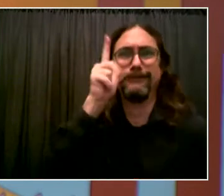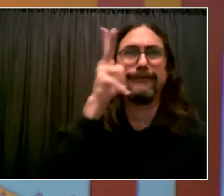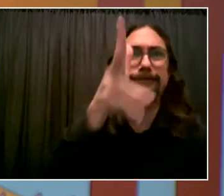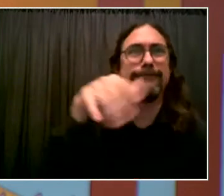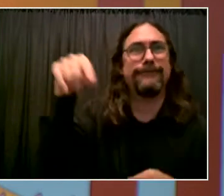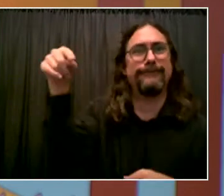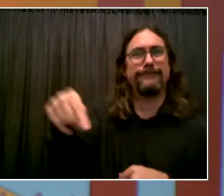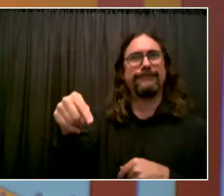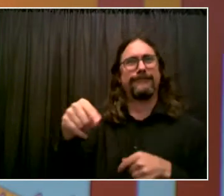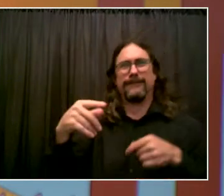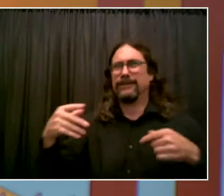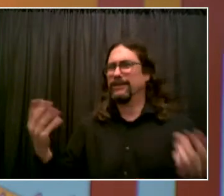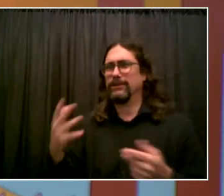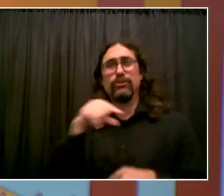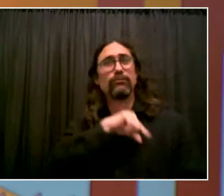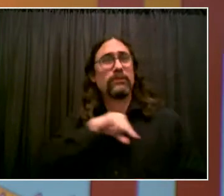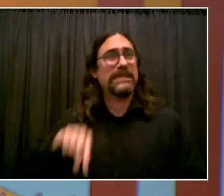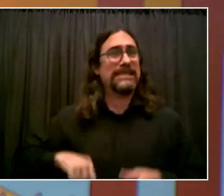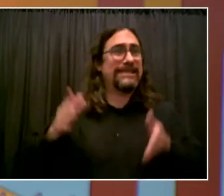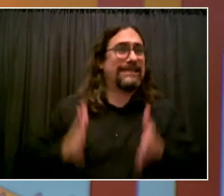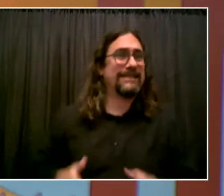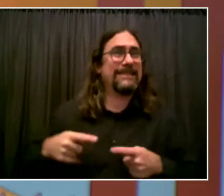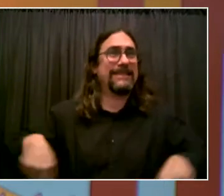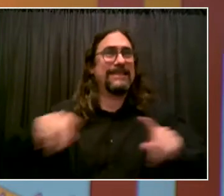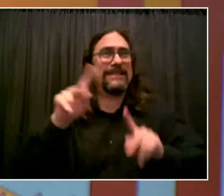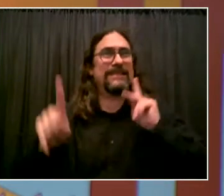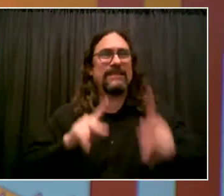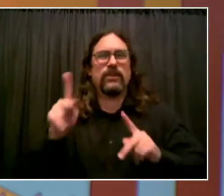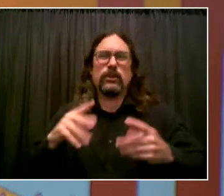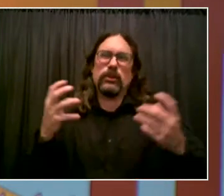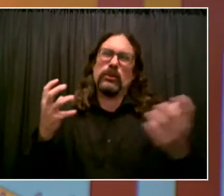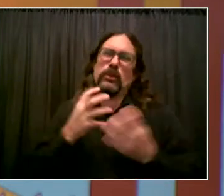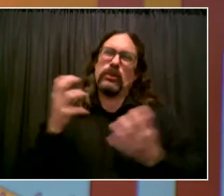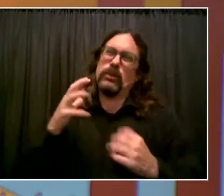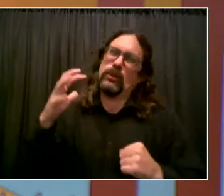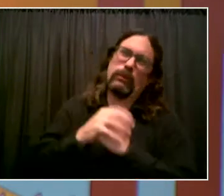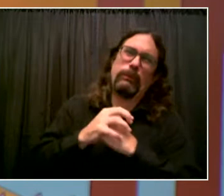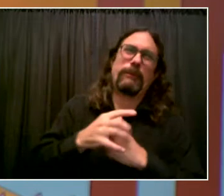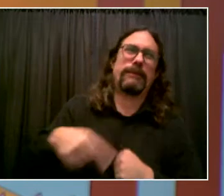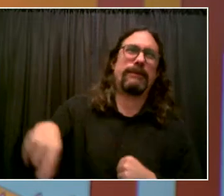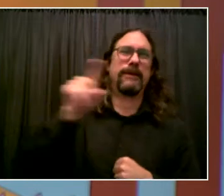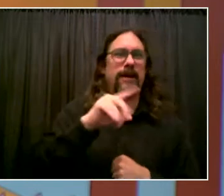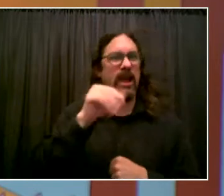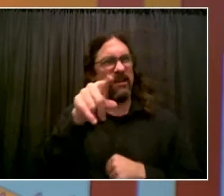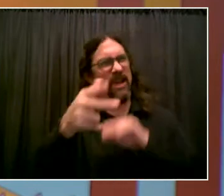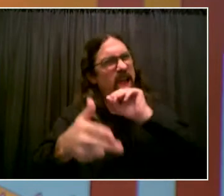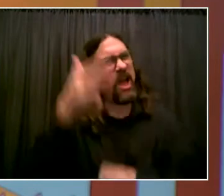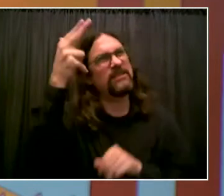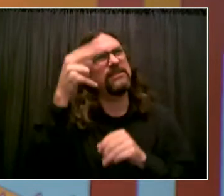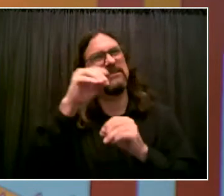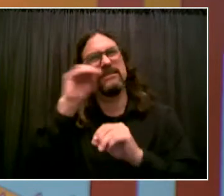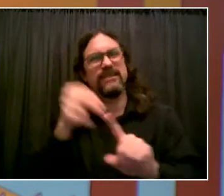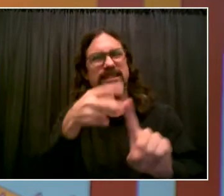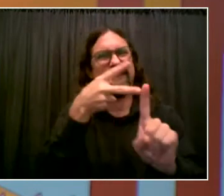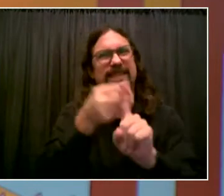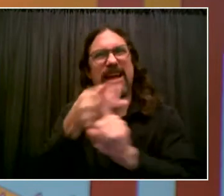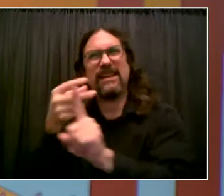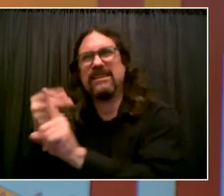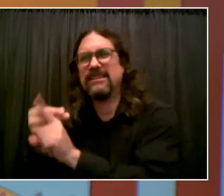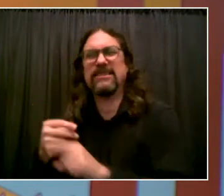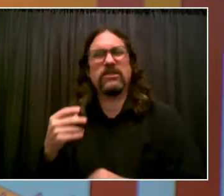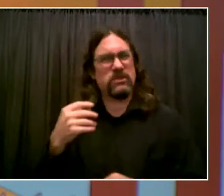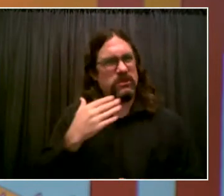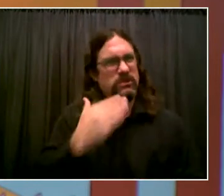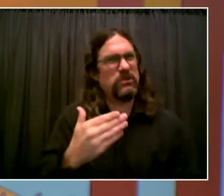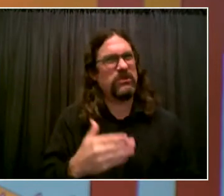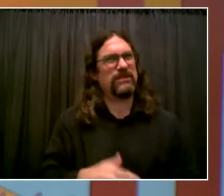effort, the most vaccinated borough. Amazing effort on the ground. Thank you to all the vaccinators. Thank you to everyone who went out there and